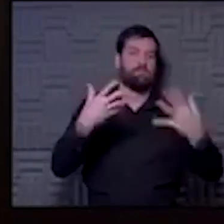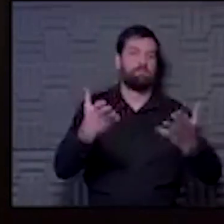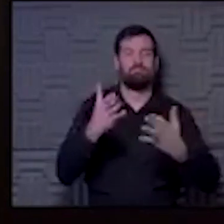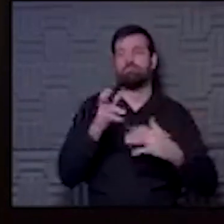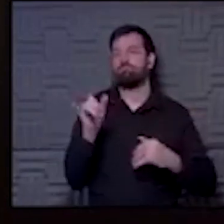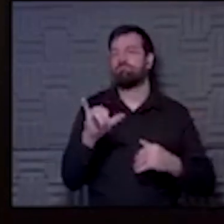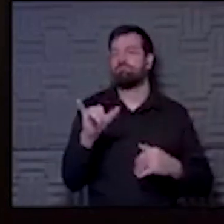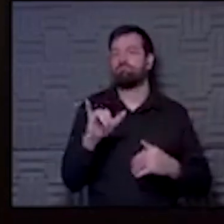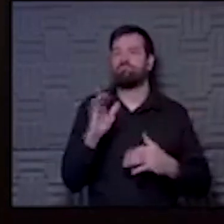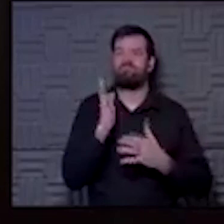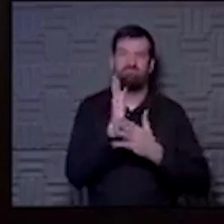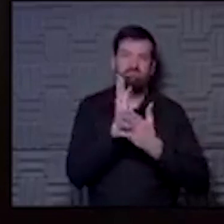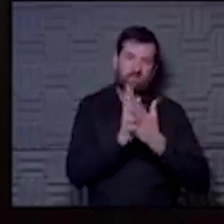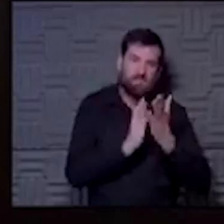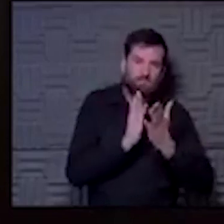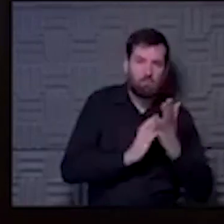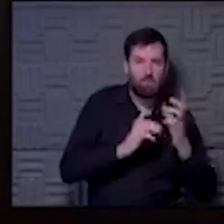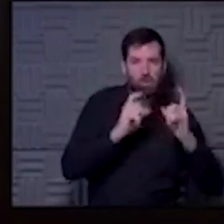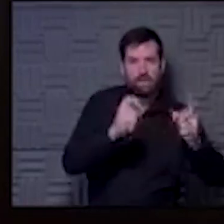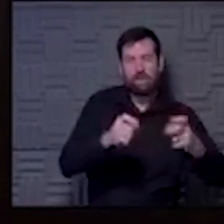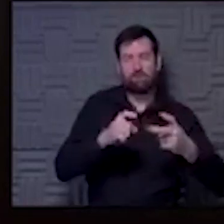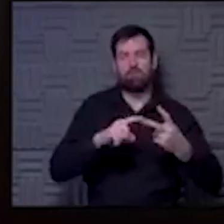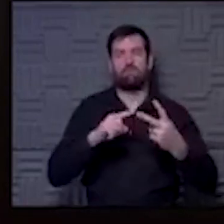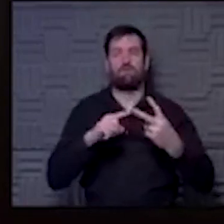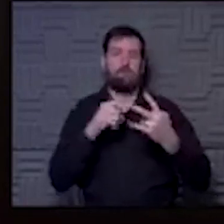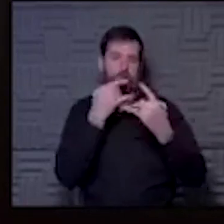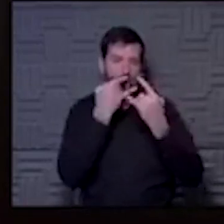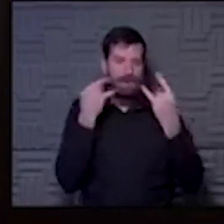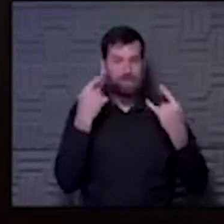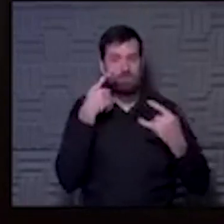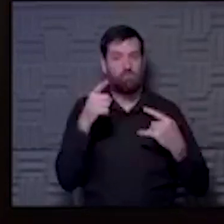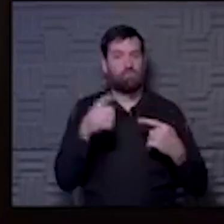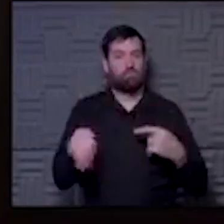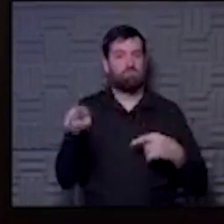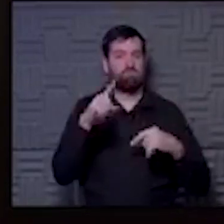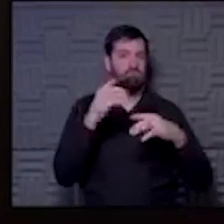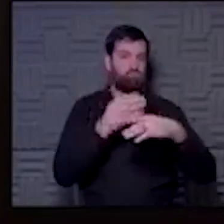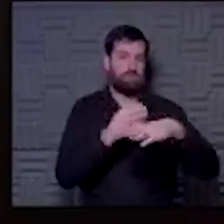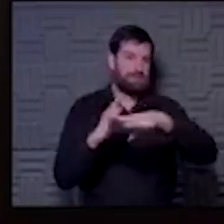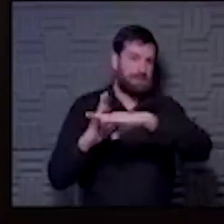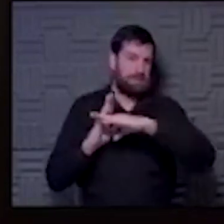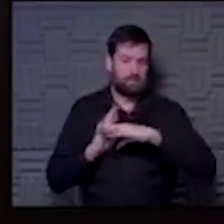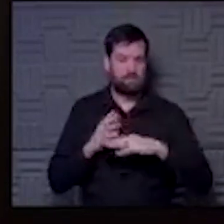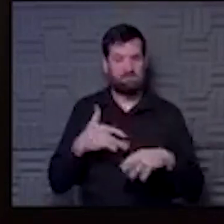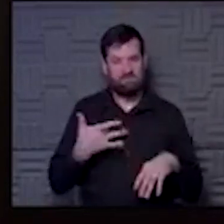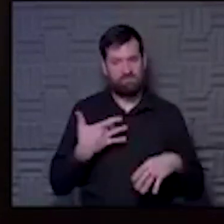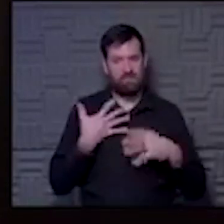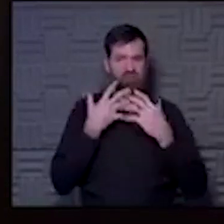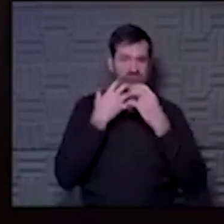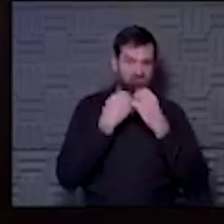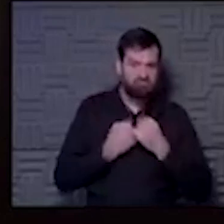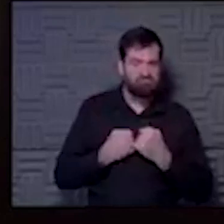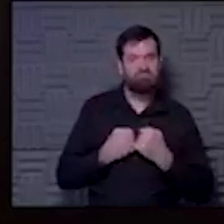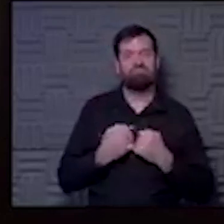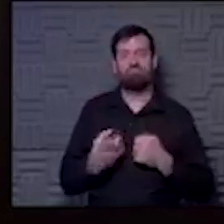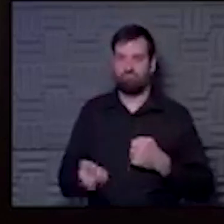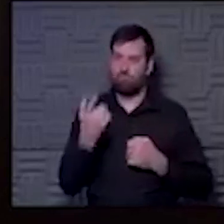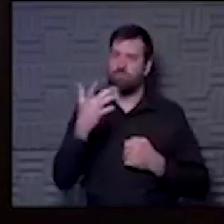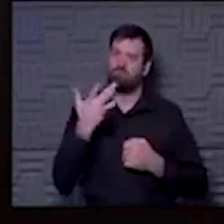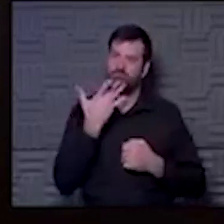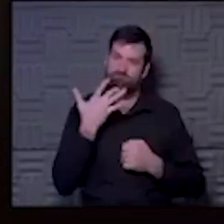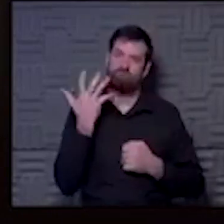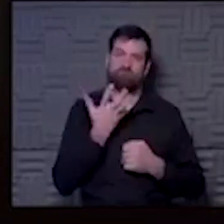a small gift and a mask, and for them to be protected and for them to feel cared. So that's one of my favorites.